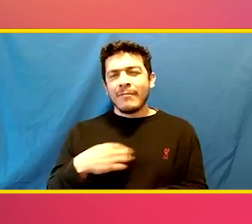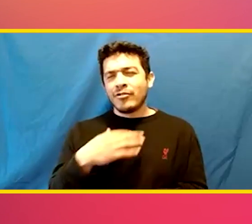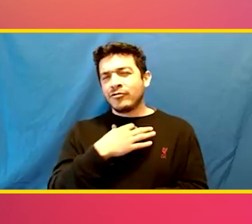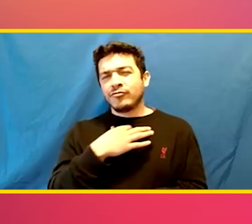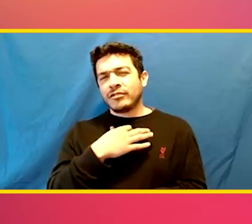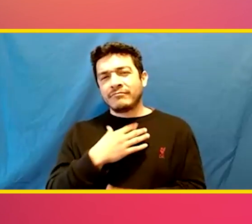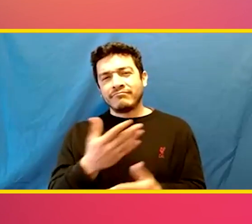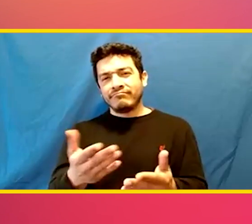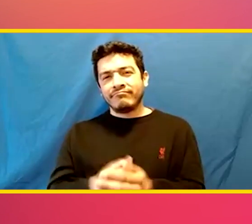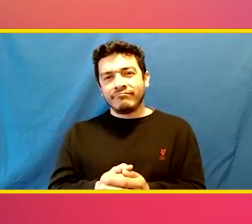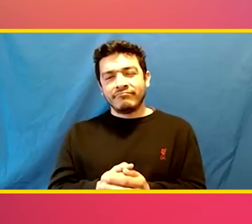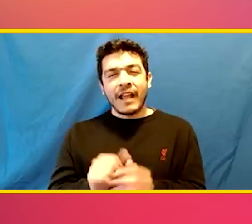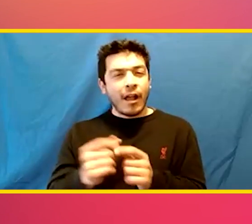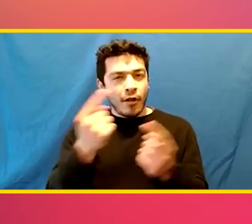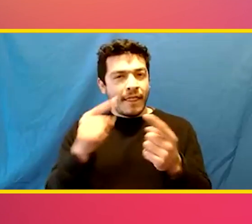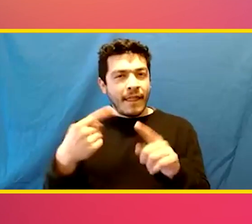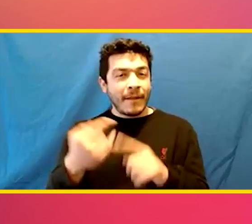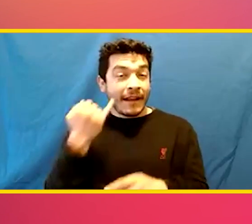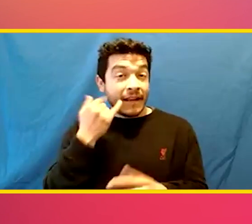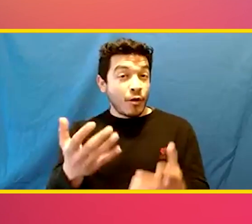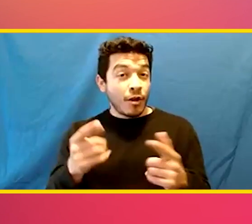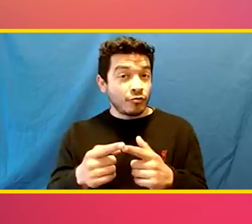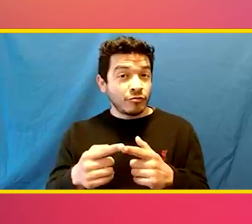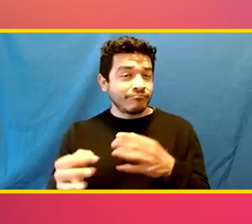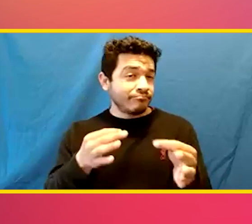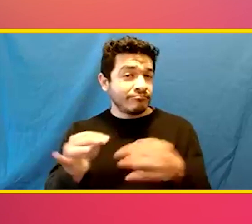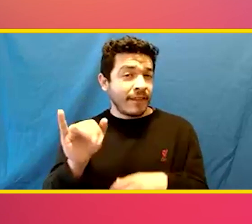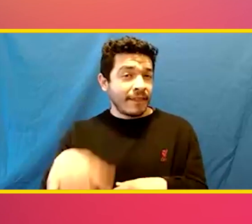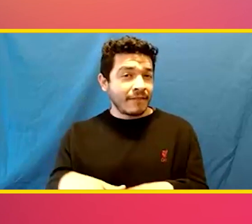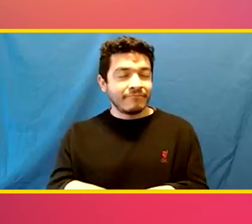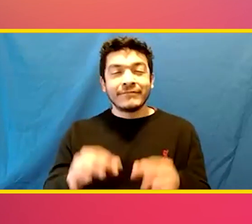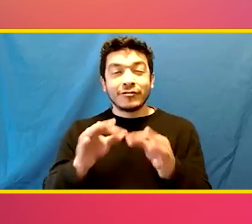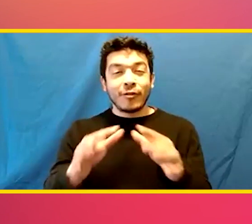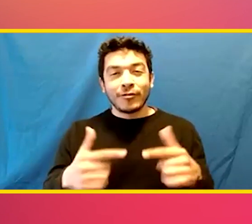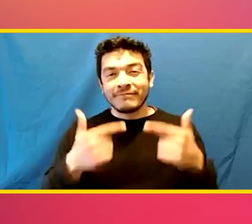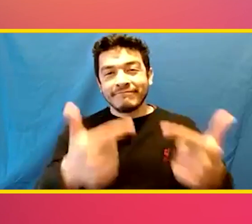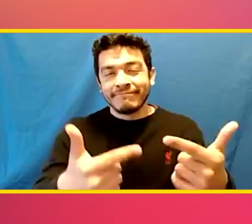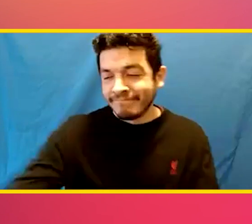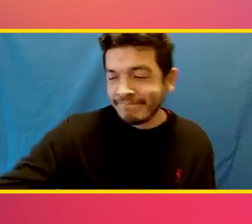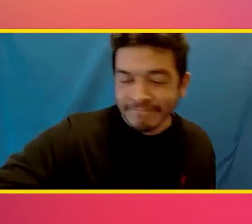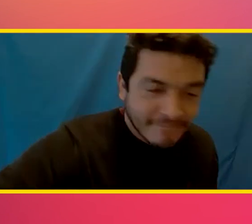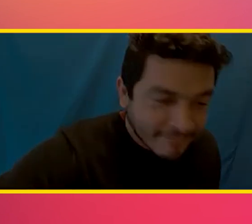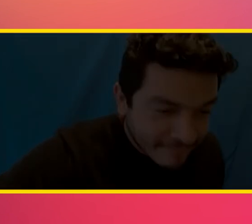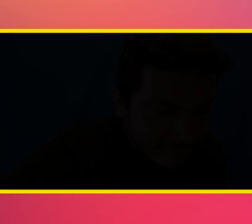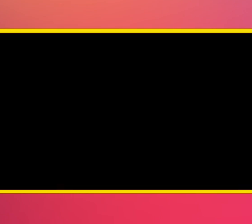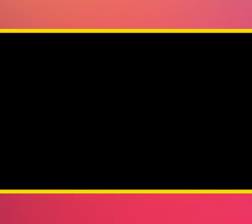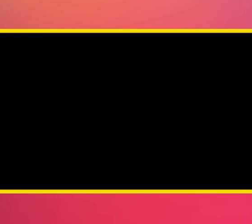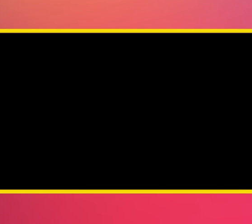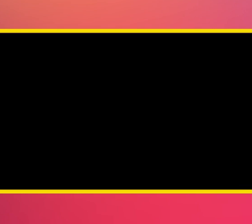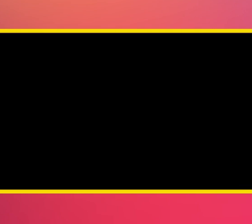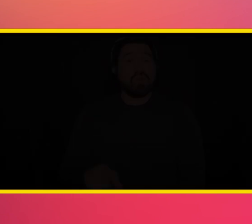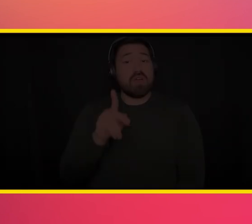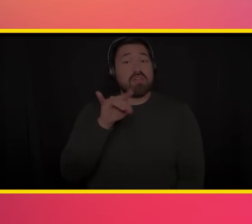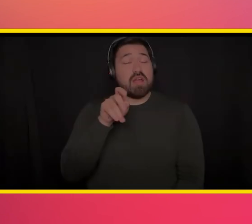curious how you think about it if you want to share. Yeah, so actually this conversation comes up quite often